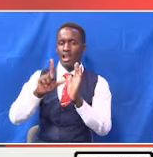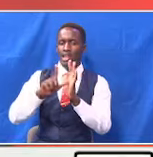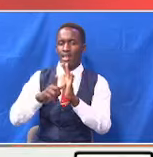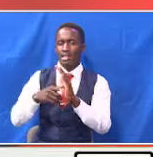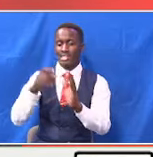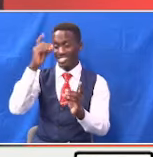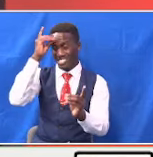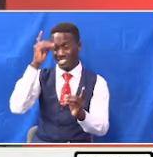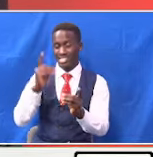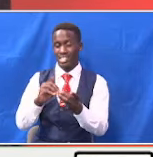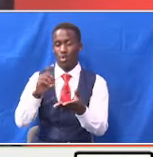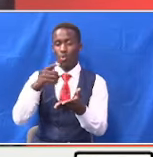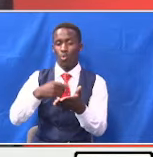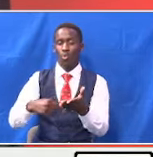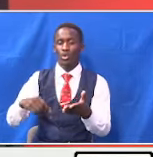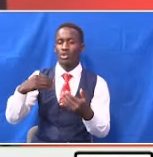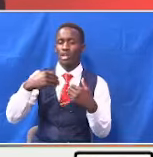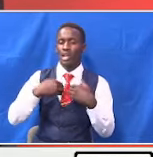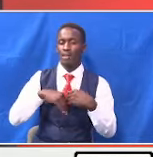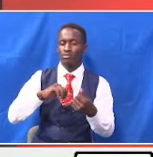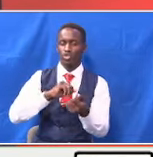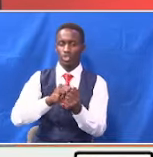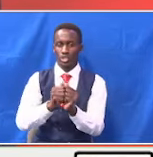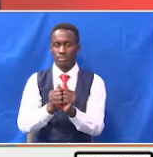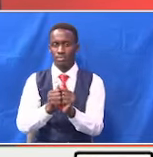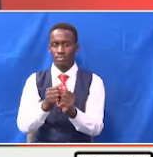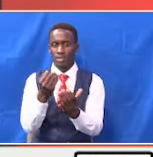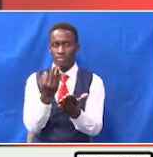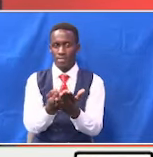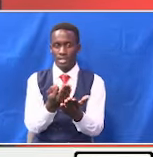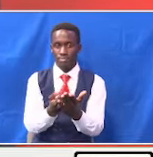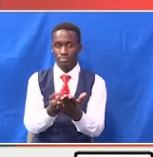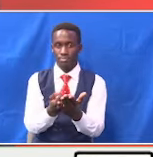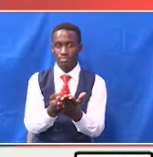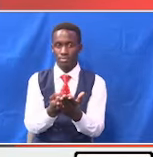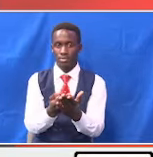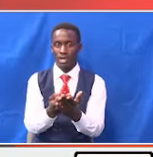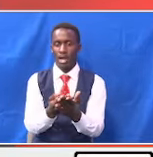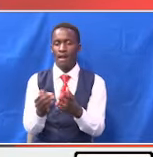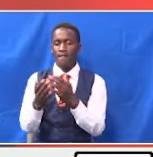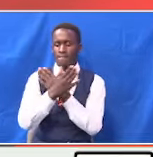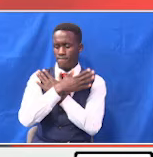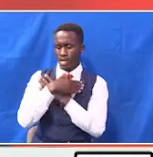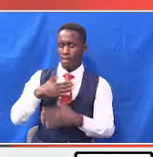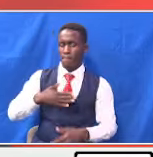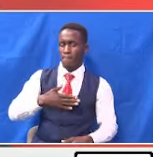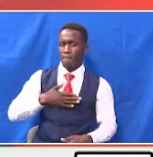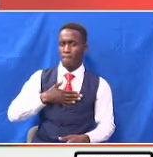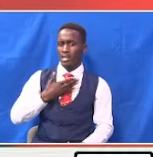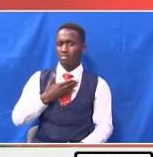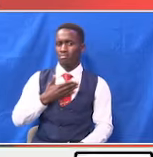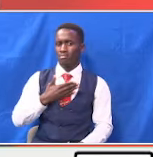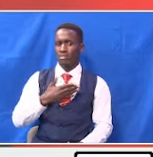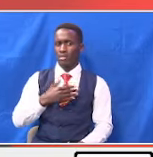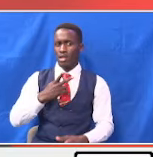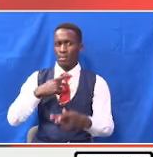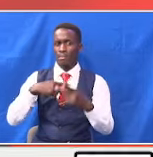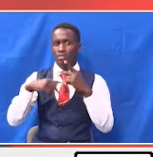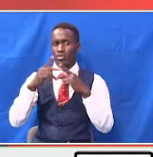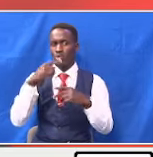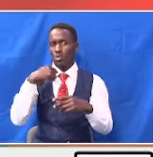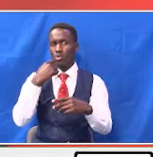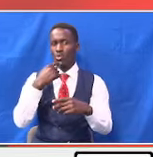find. A friend of mine, and we're very close, Professor Olubai, who